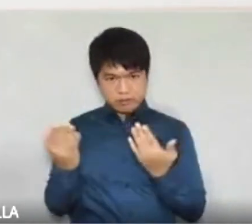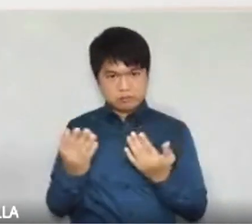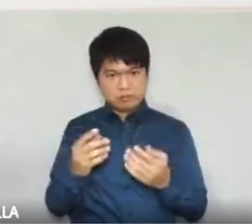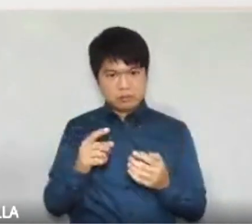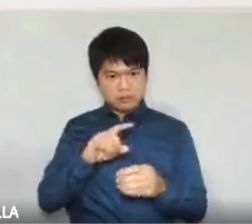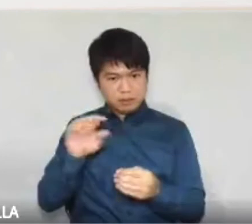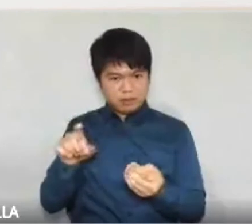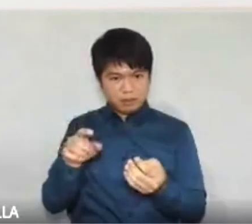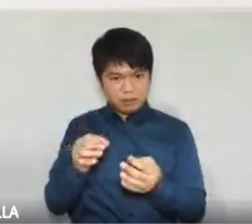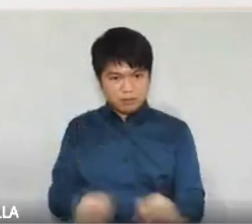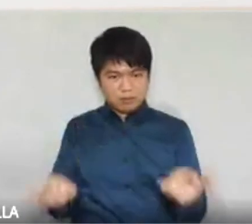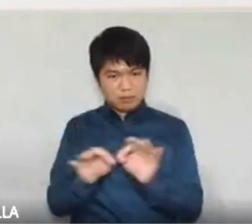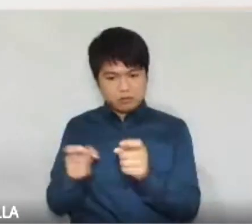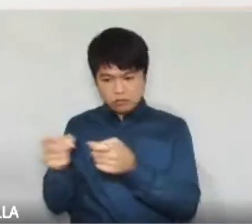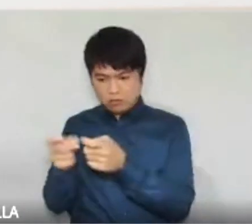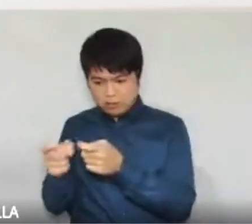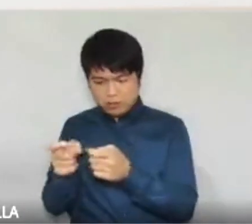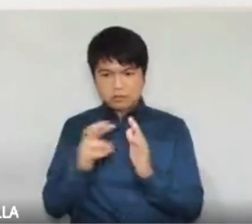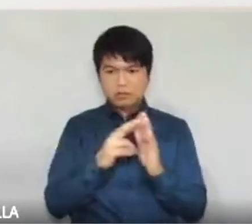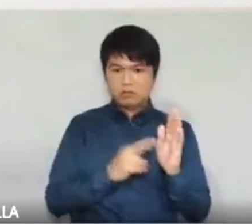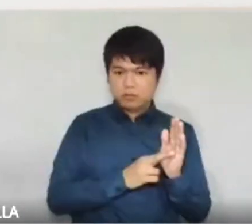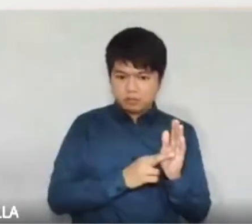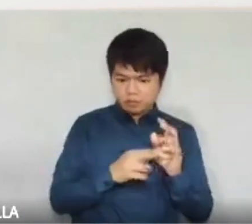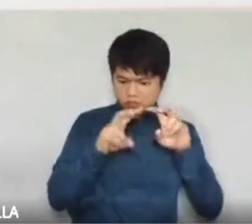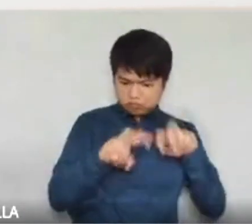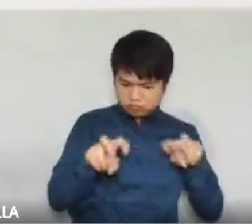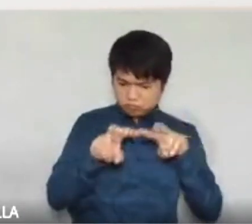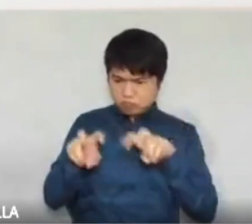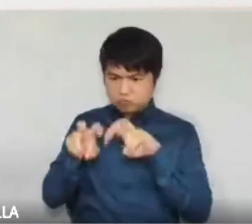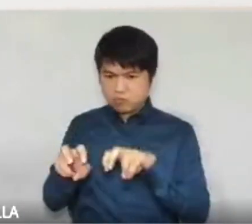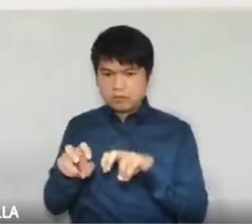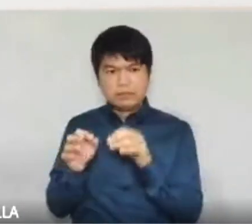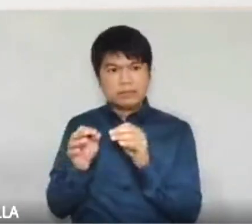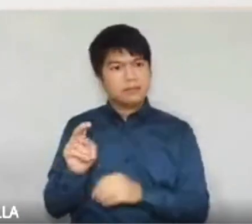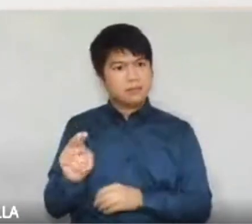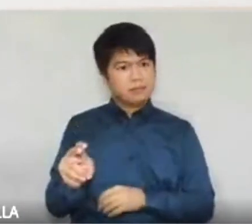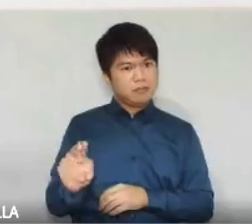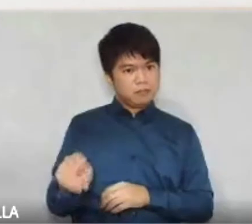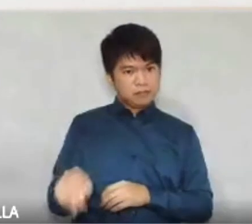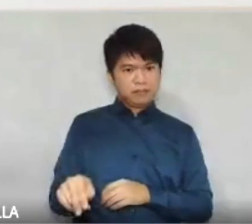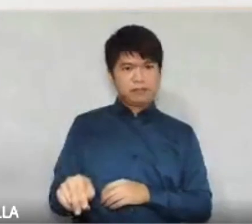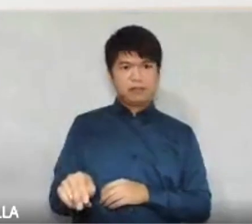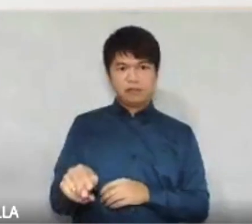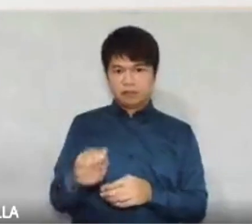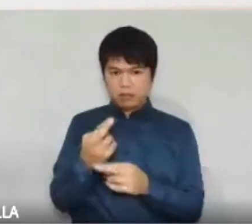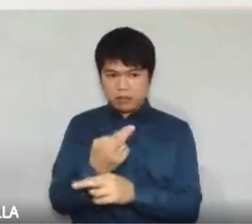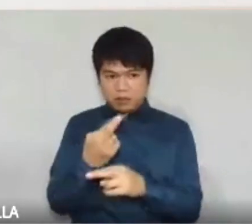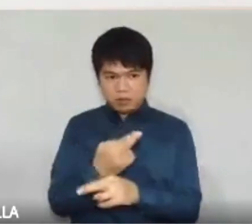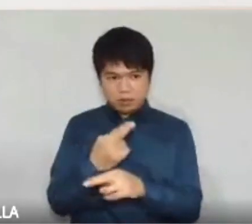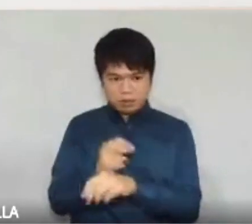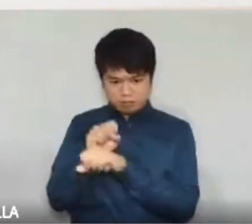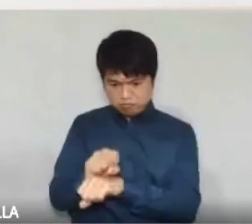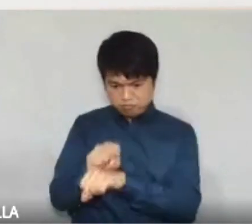governance, regulation, at pagsusuri, at kinakailangang regular at constant ang pagkuha